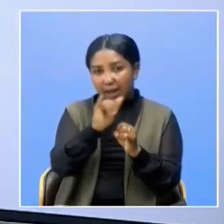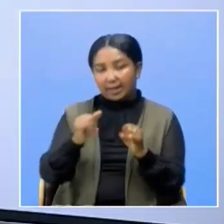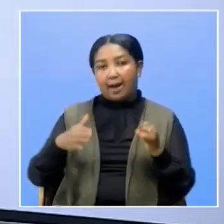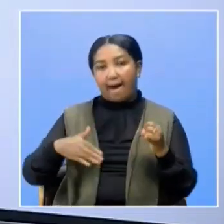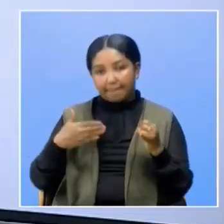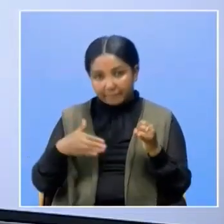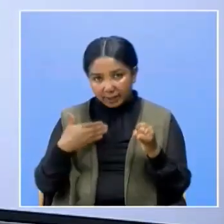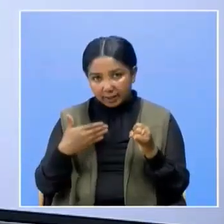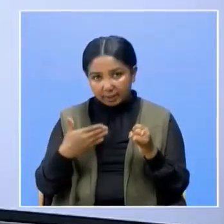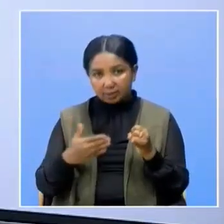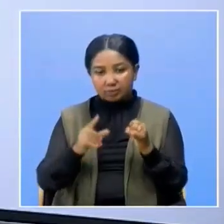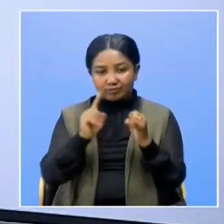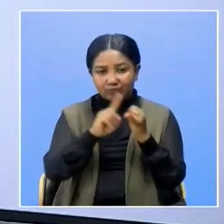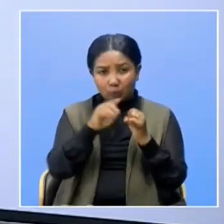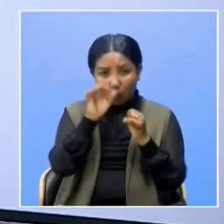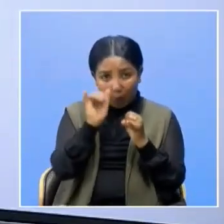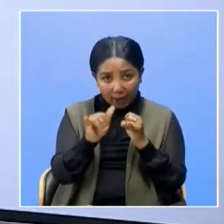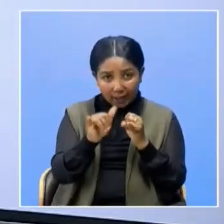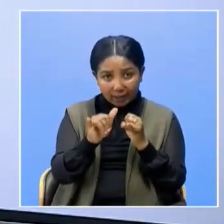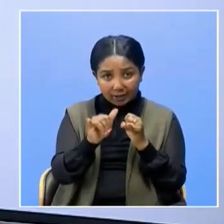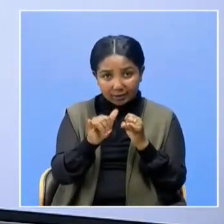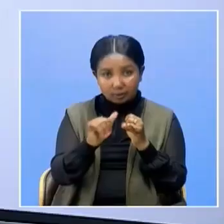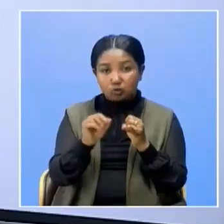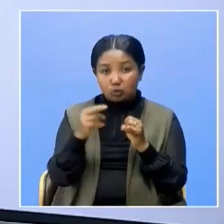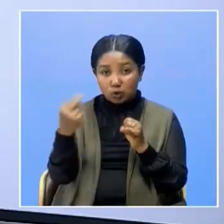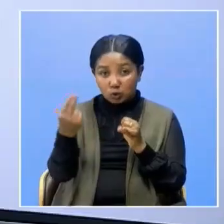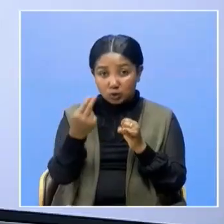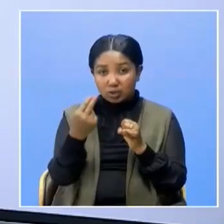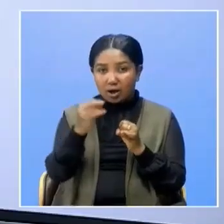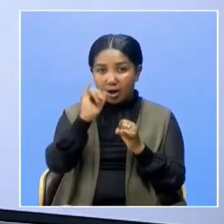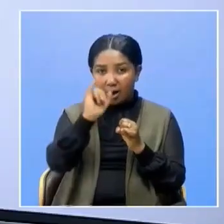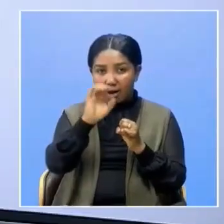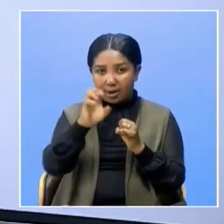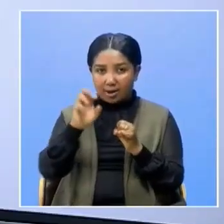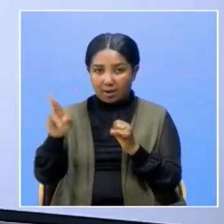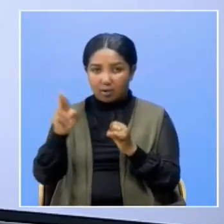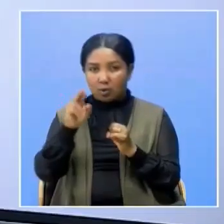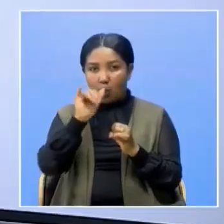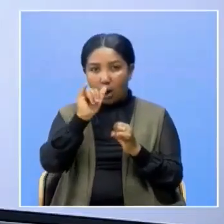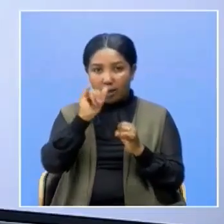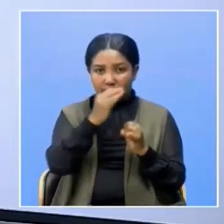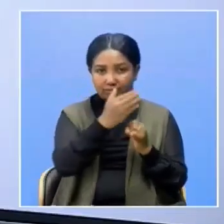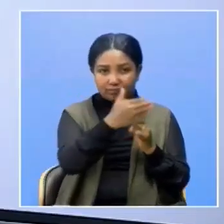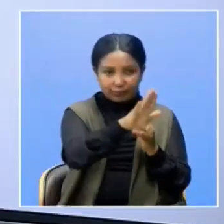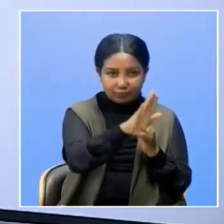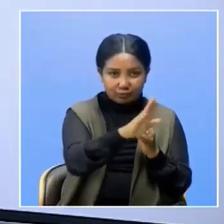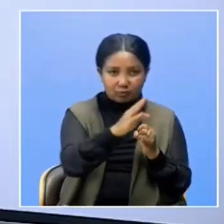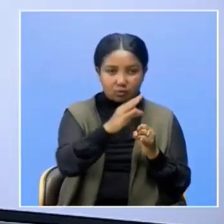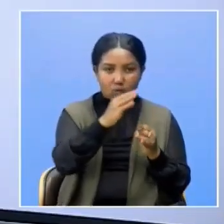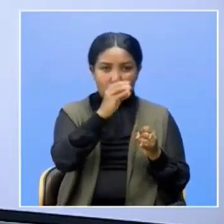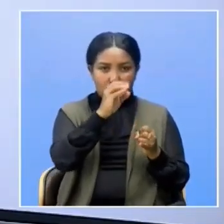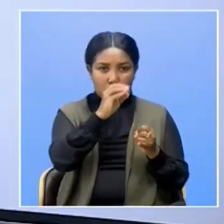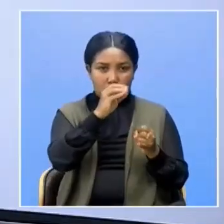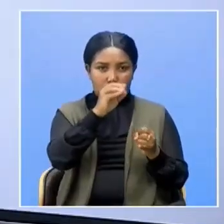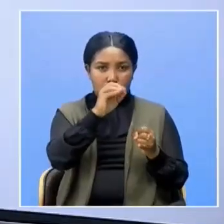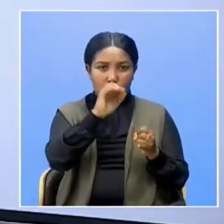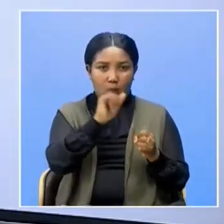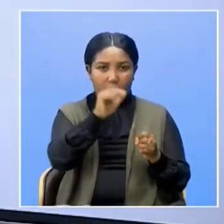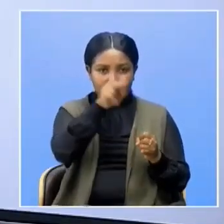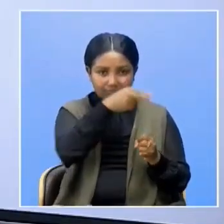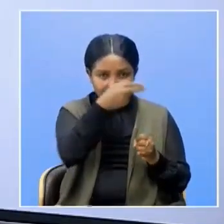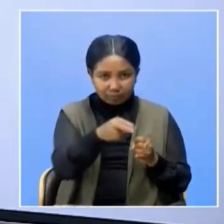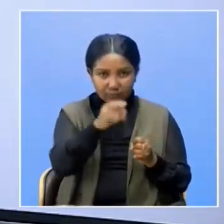happy, which ends with Y, we use IER. We cancel the Y and use